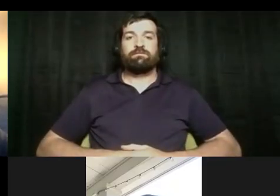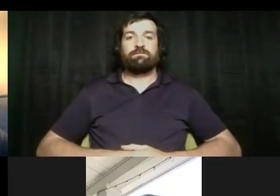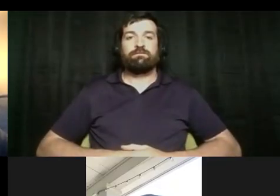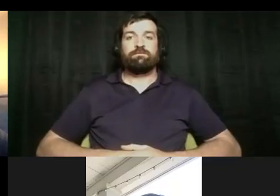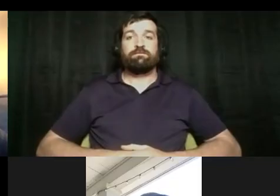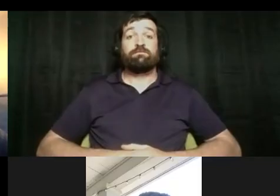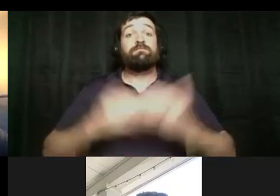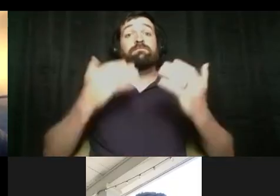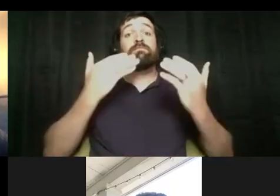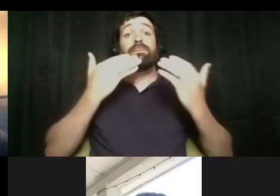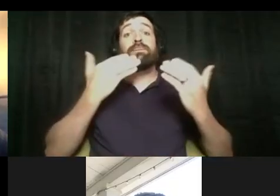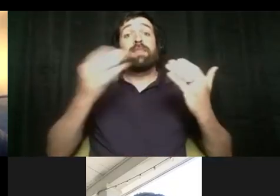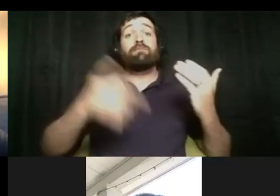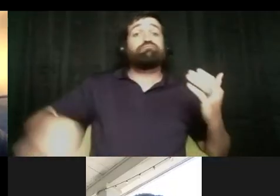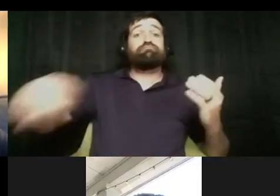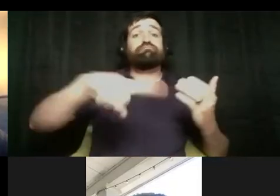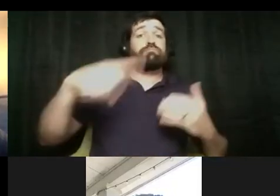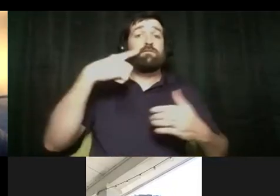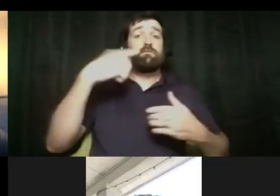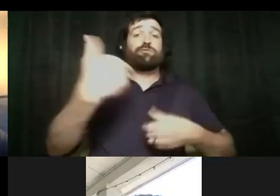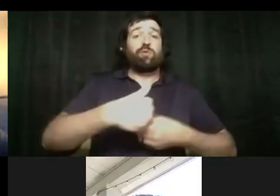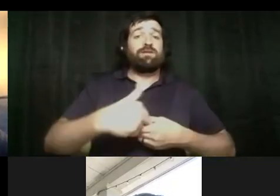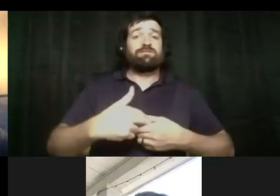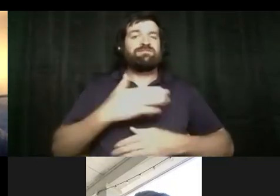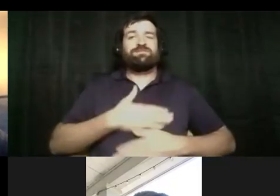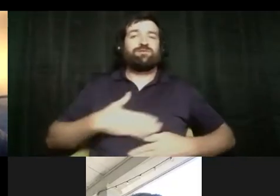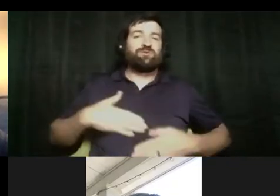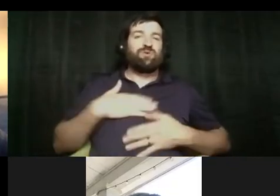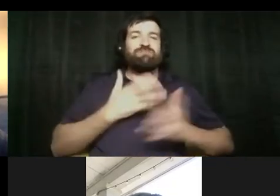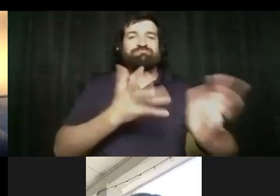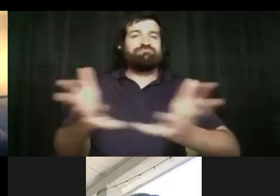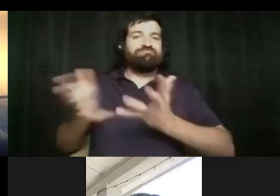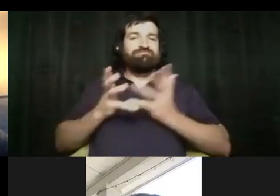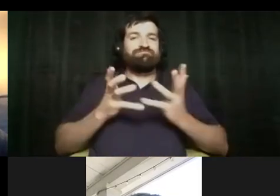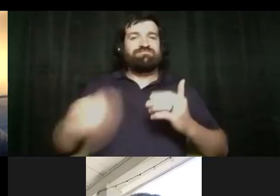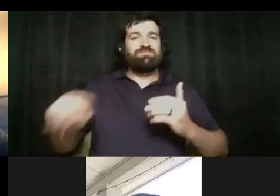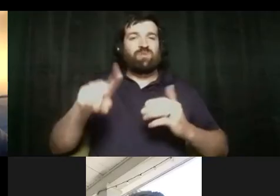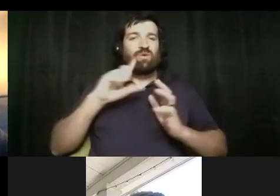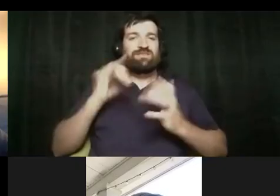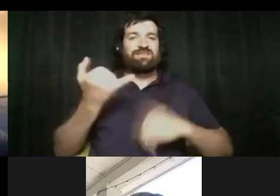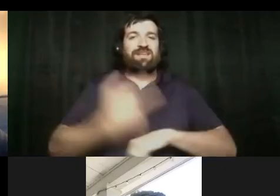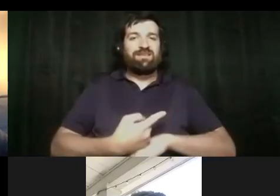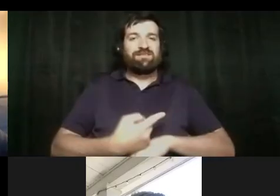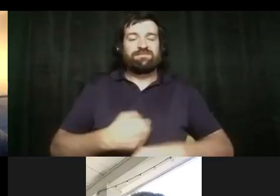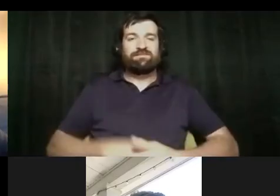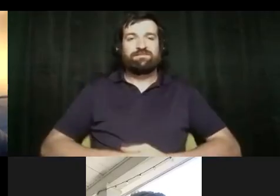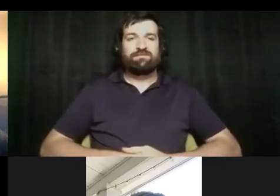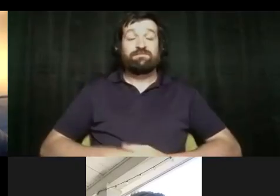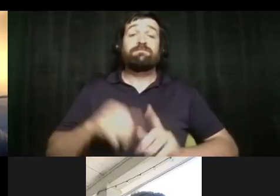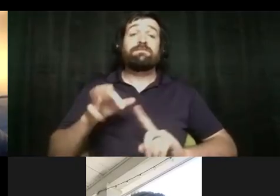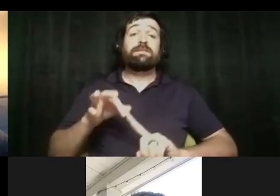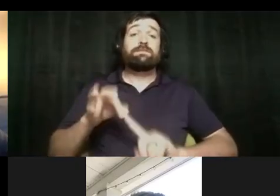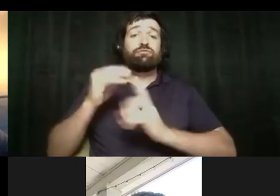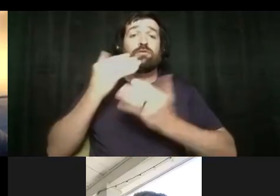Well, thank all of you for logging in, and I sure enjoyed talking with you today. And special thanks